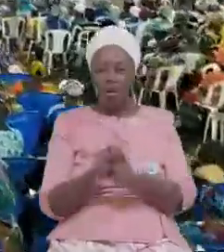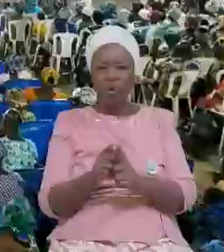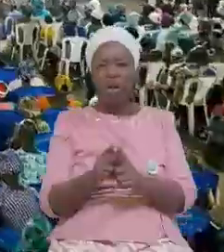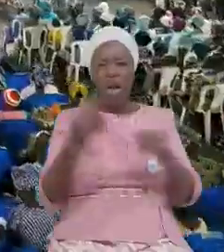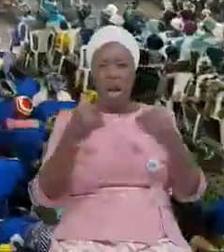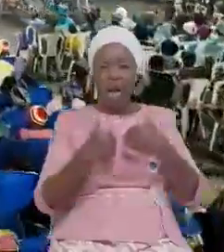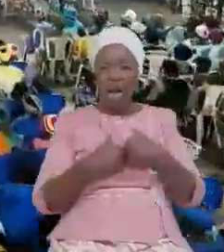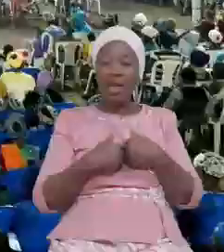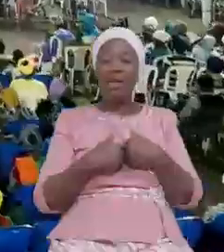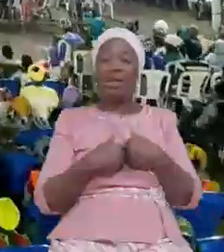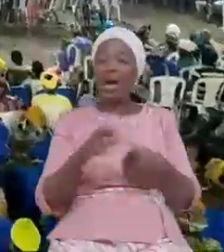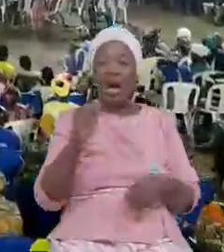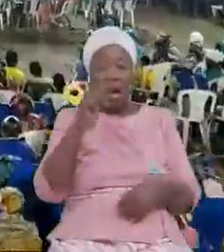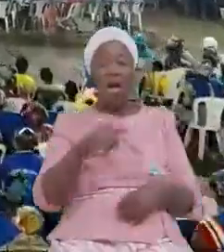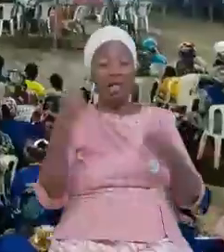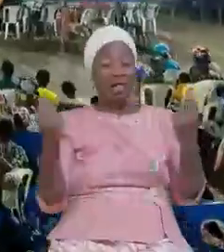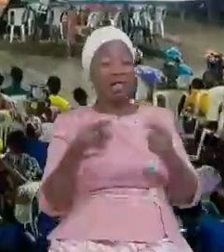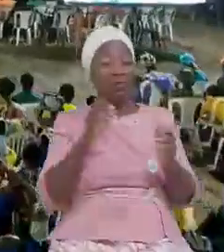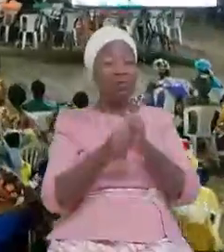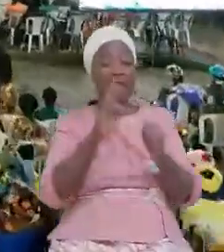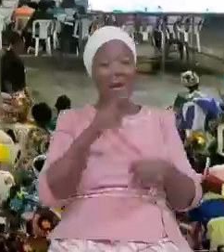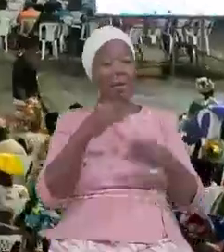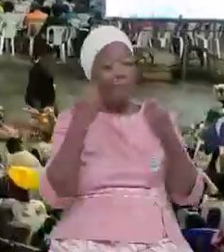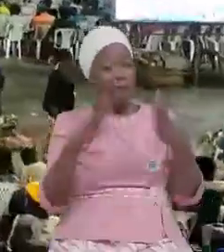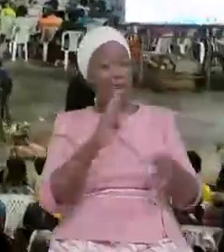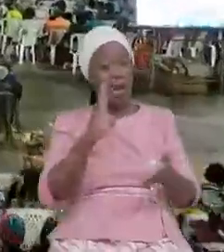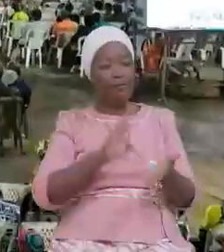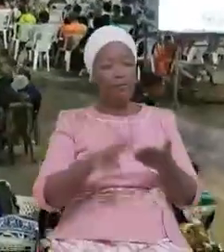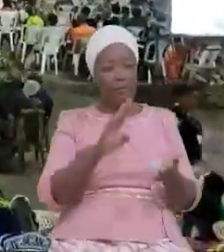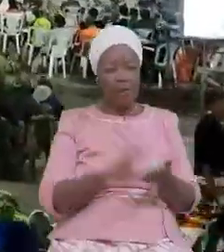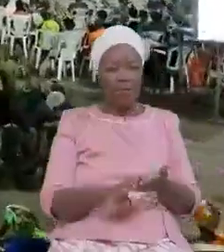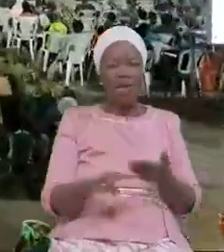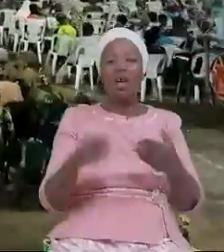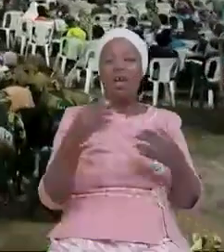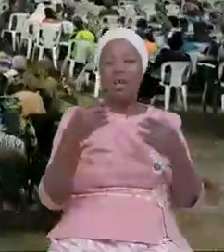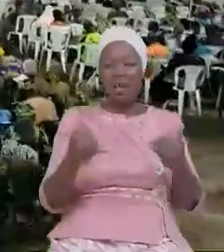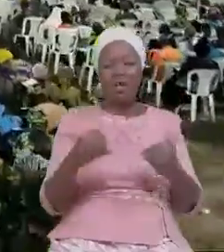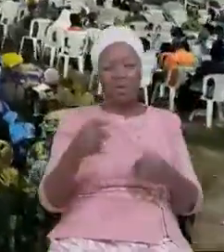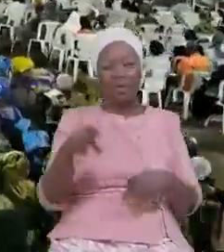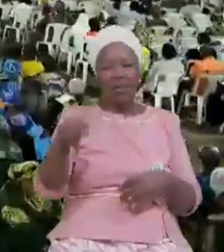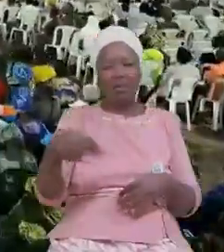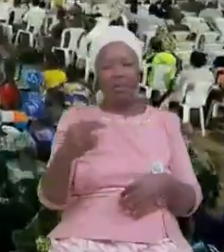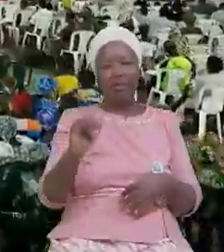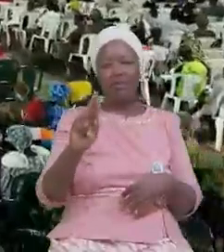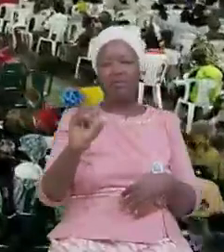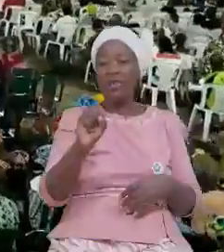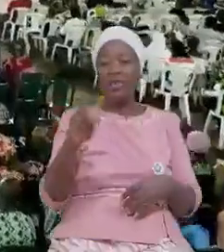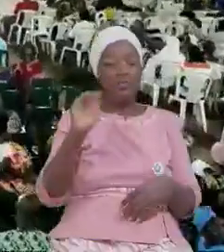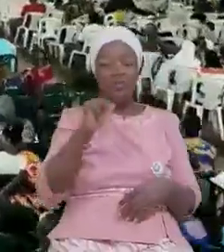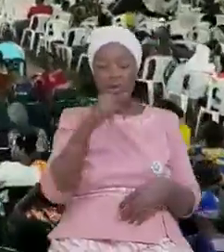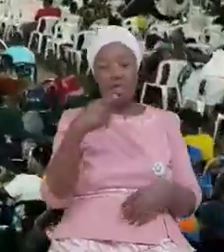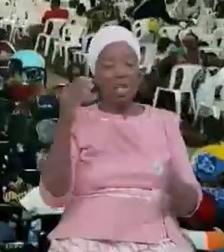sins, which are many, are forgiven. Now the Pharisee should not say again,